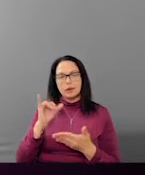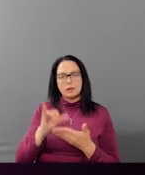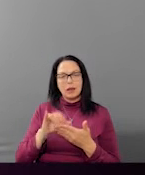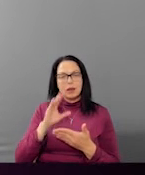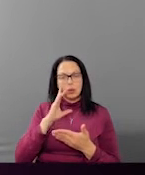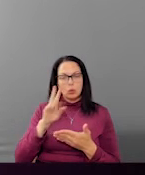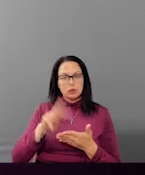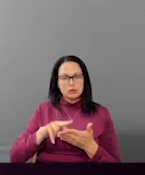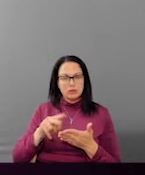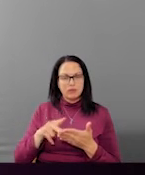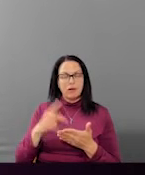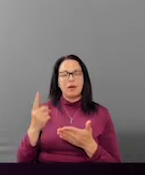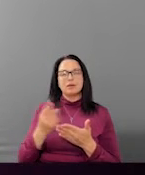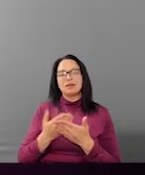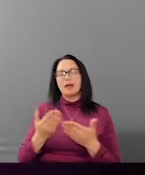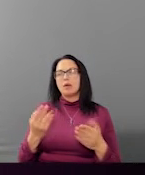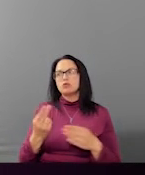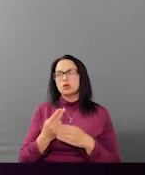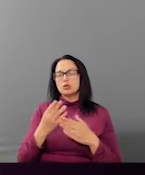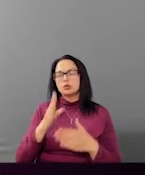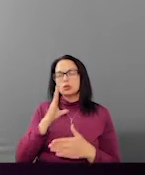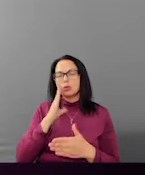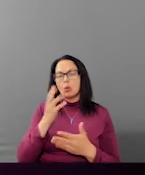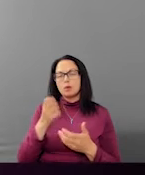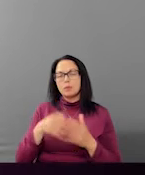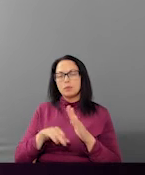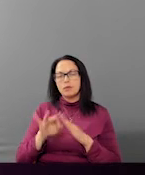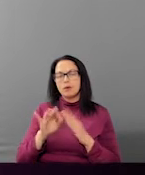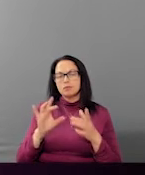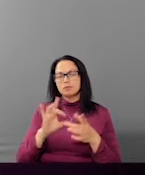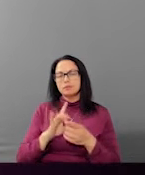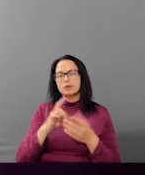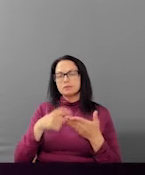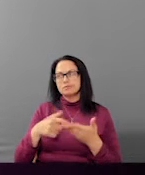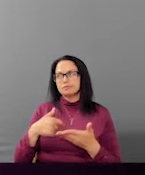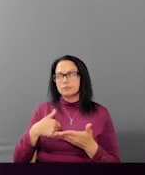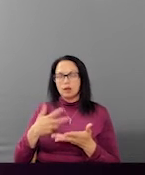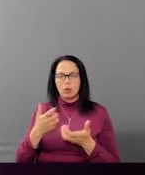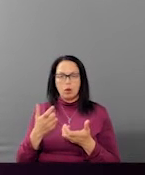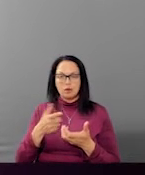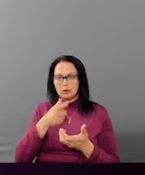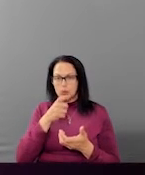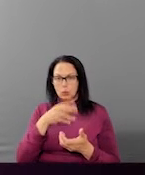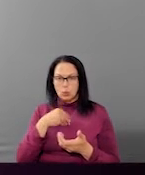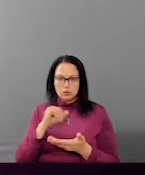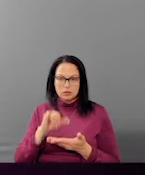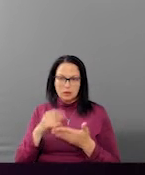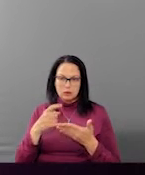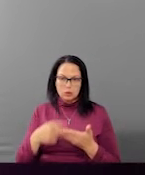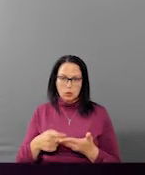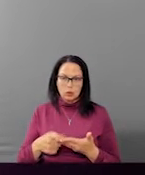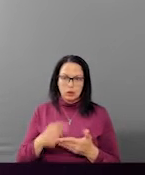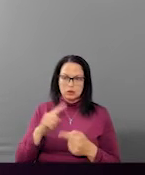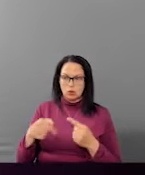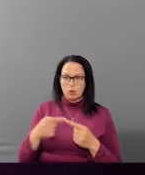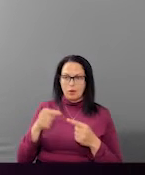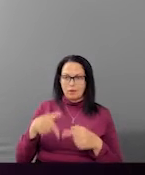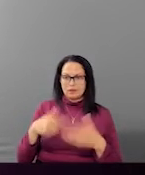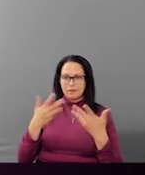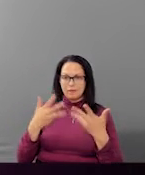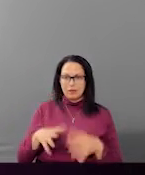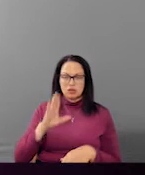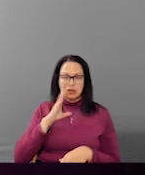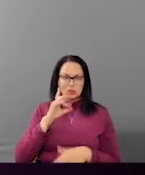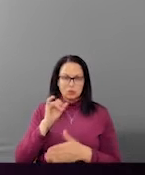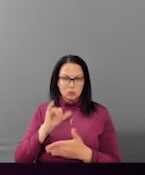the object user, because I wanna be able to find this relationship between the token that I want and who owns it. So once this finishes up, I'll do